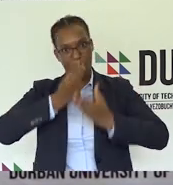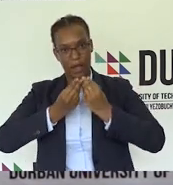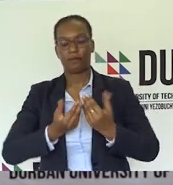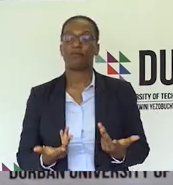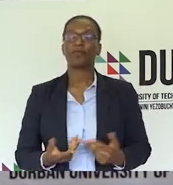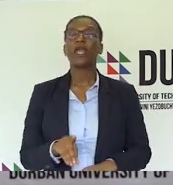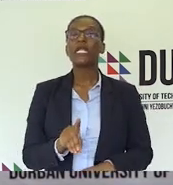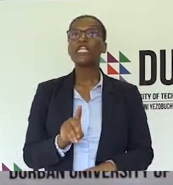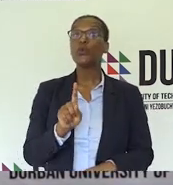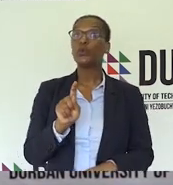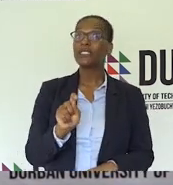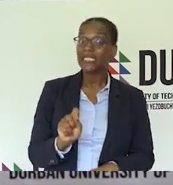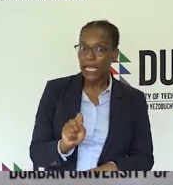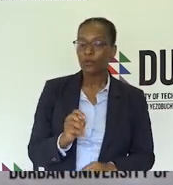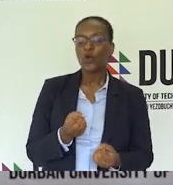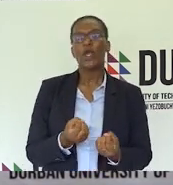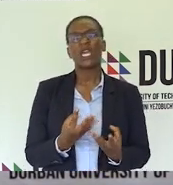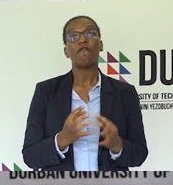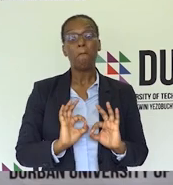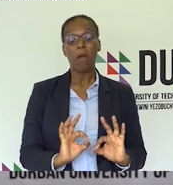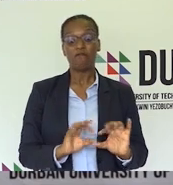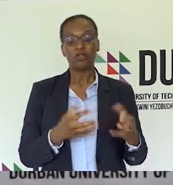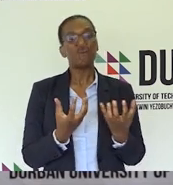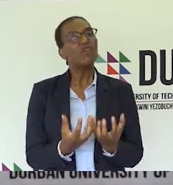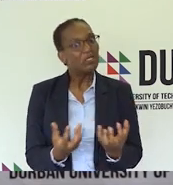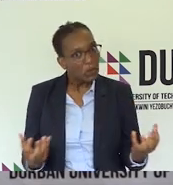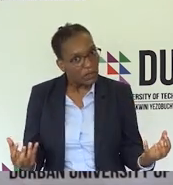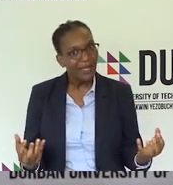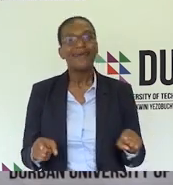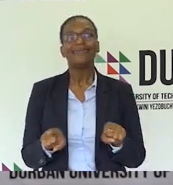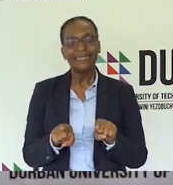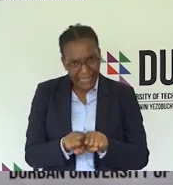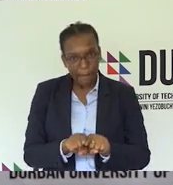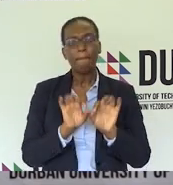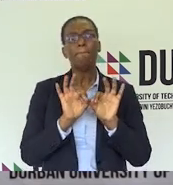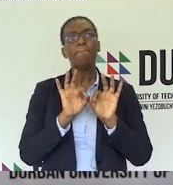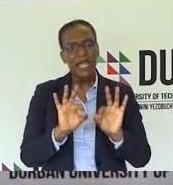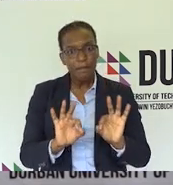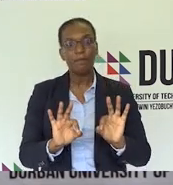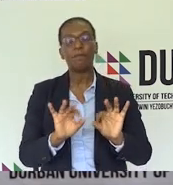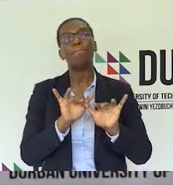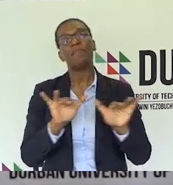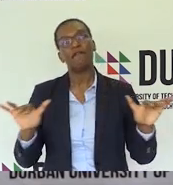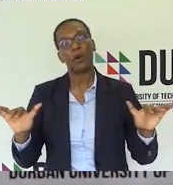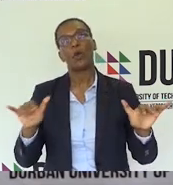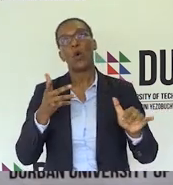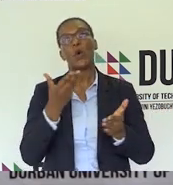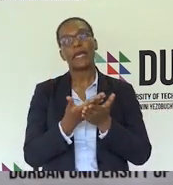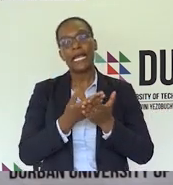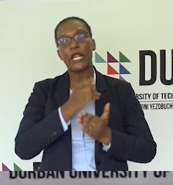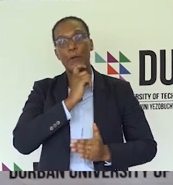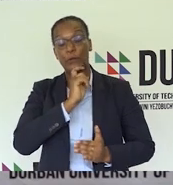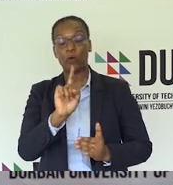At DUT, we provide the right kind of resources and the right kind of people to drive the educational